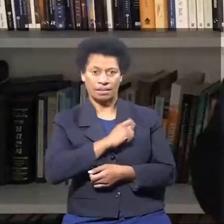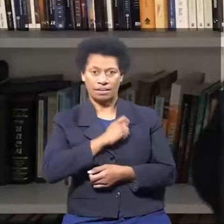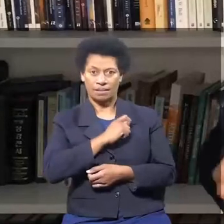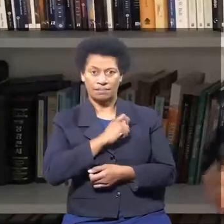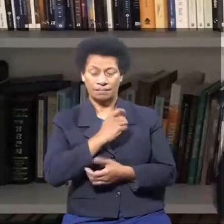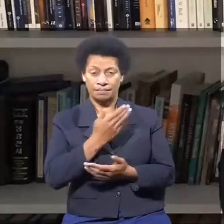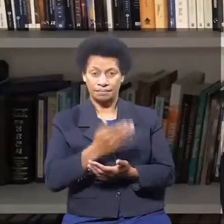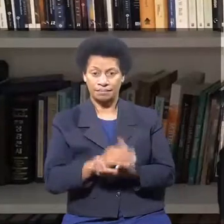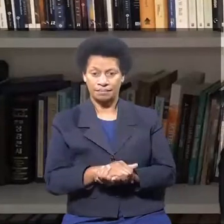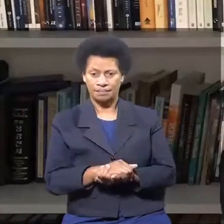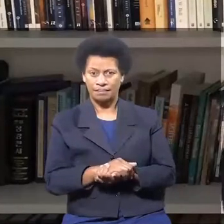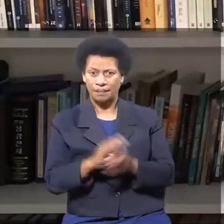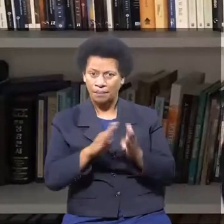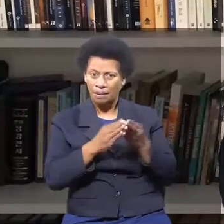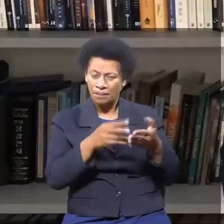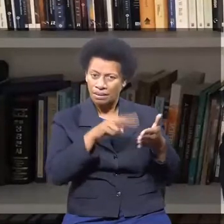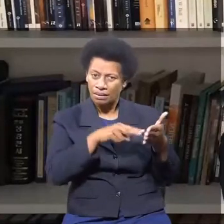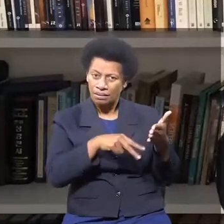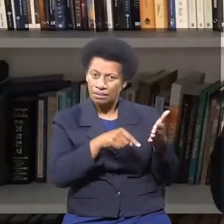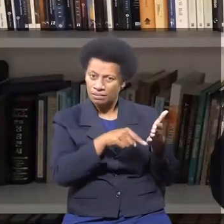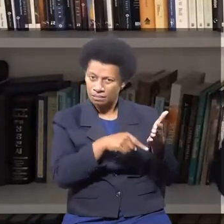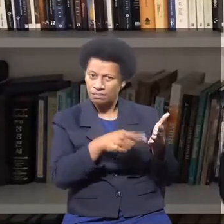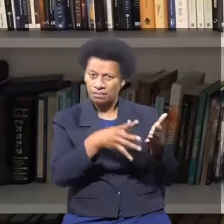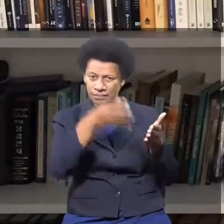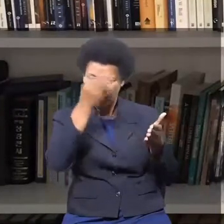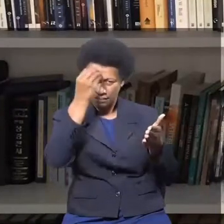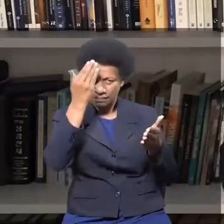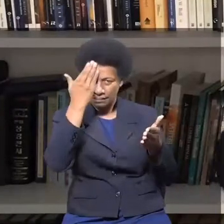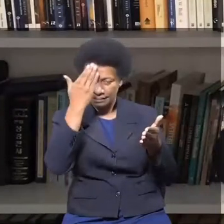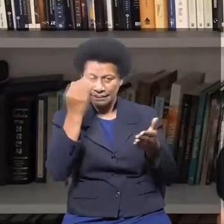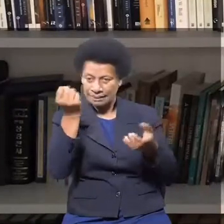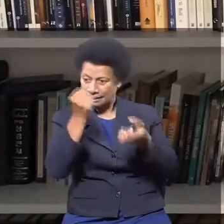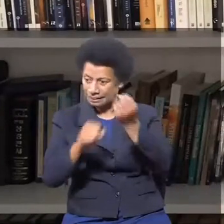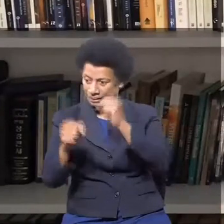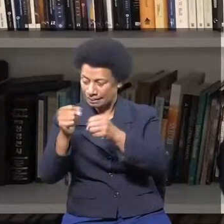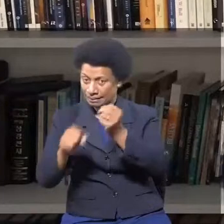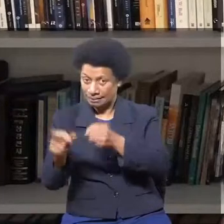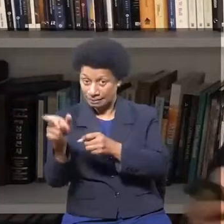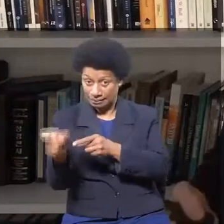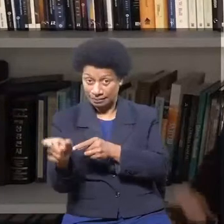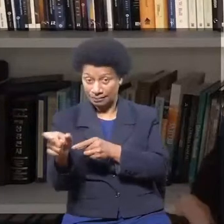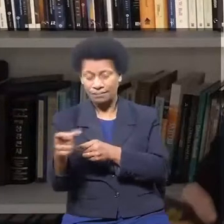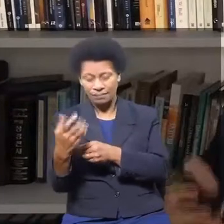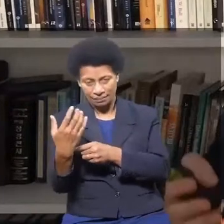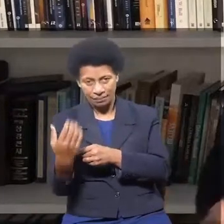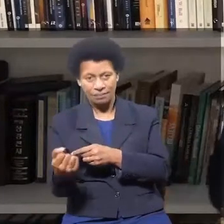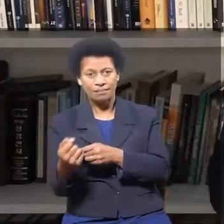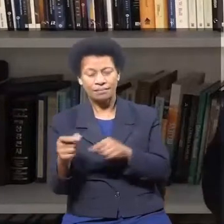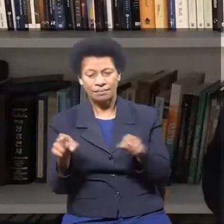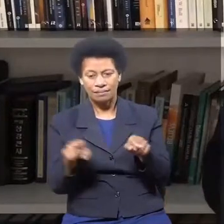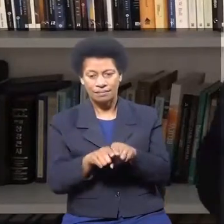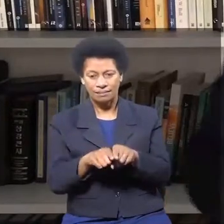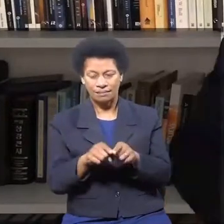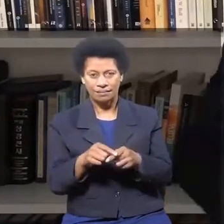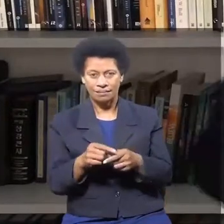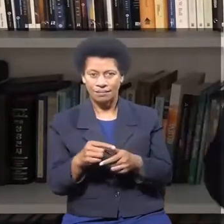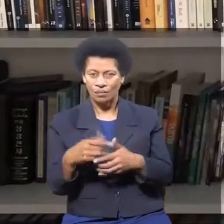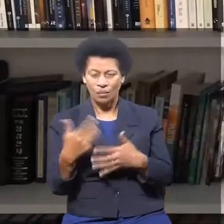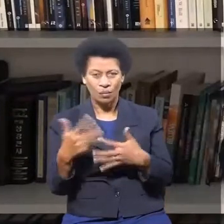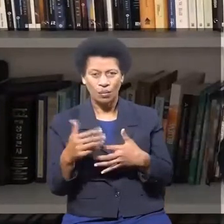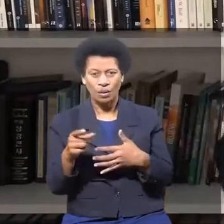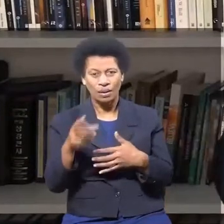reasons. There's good biblical reasons. There's also good scientific reasons. And I could only give you a couple of the